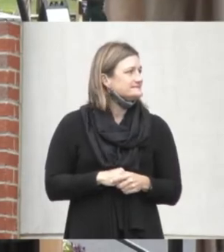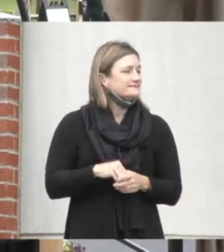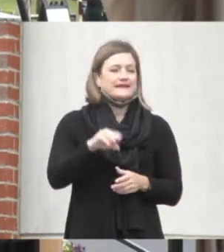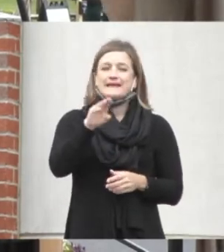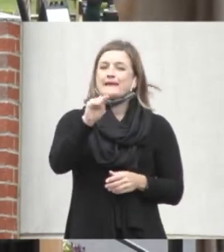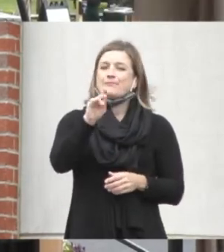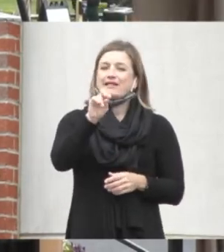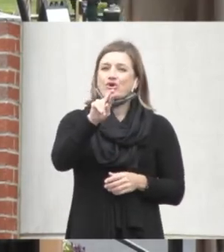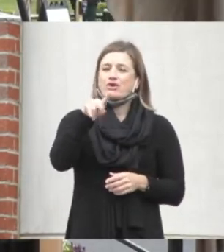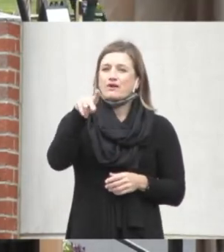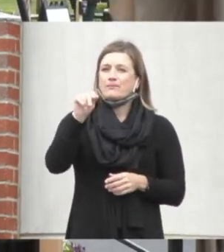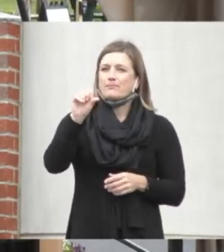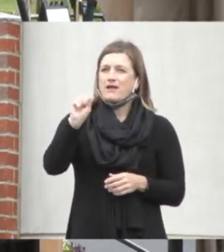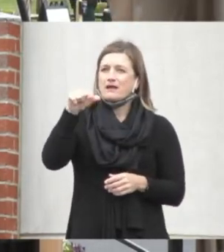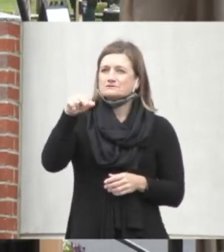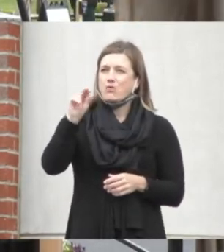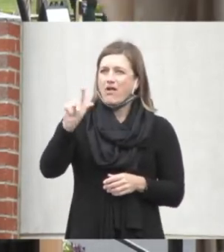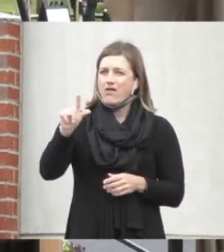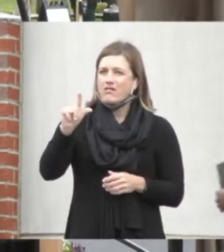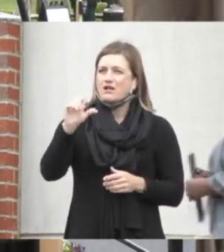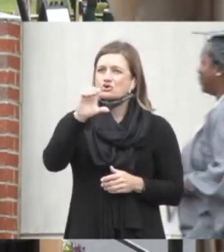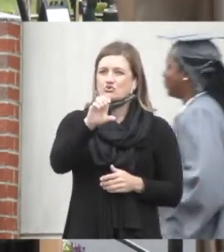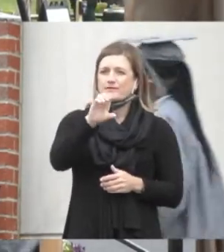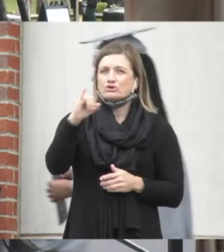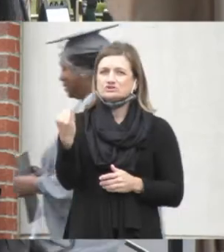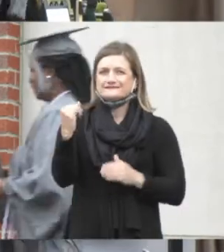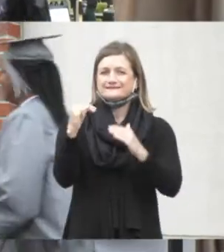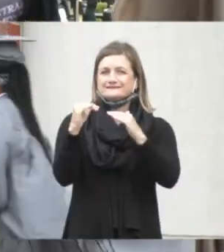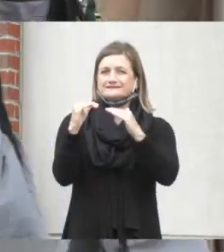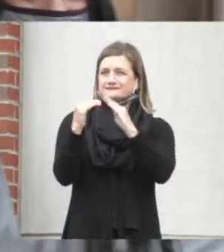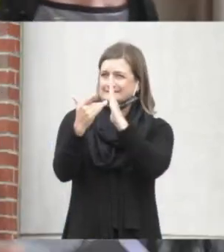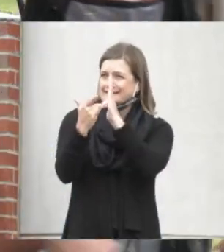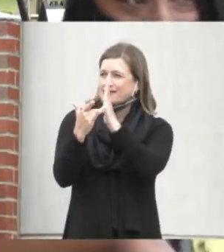Miller Pasquale, criminal justice technology.